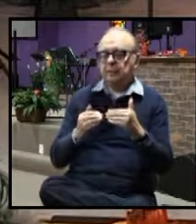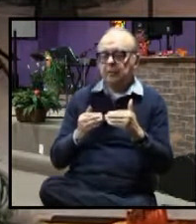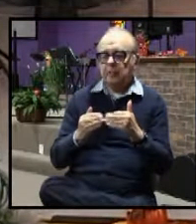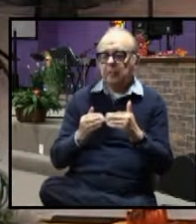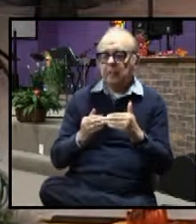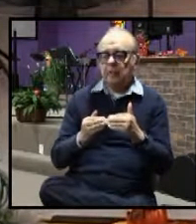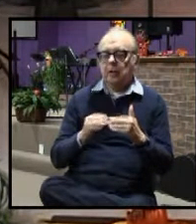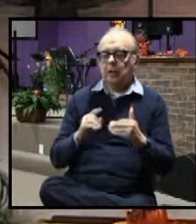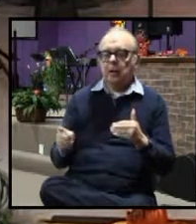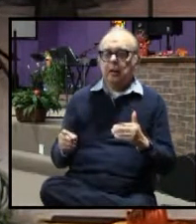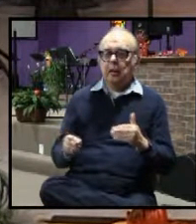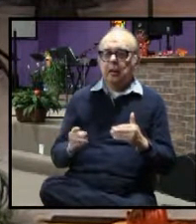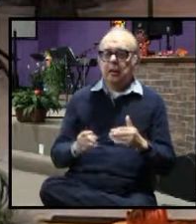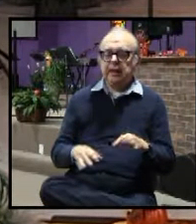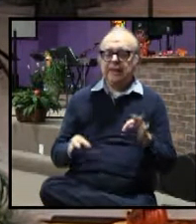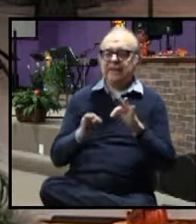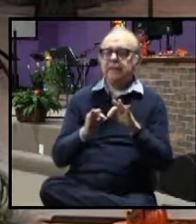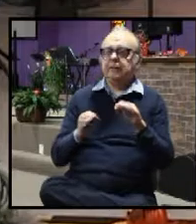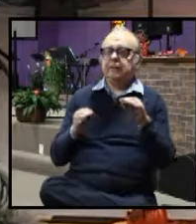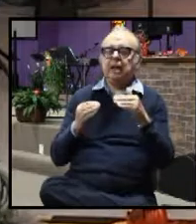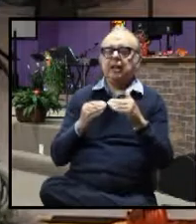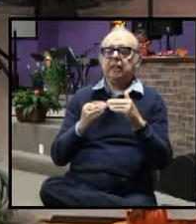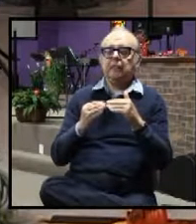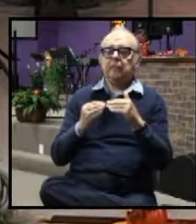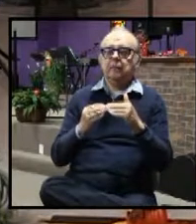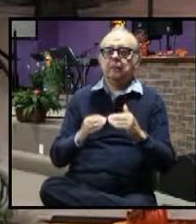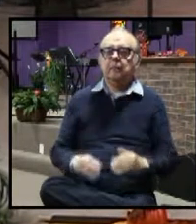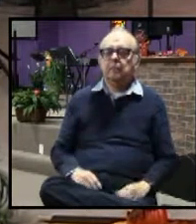level, and there's the significance level.